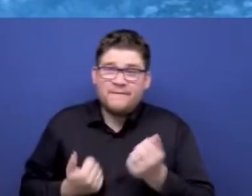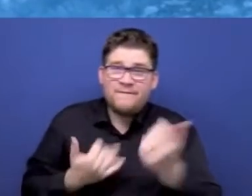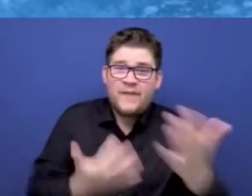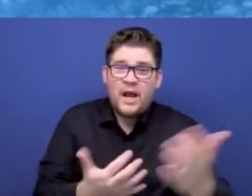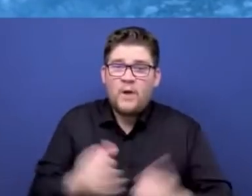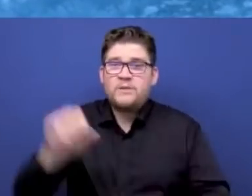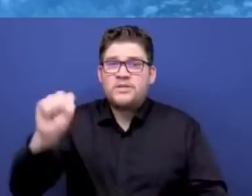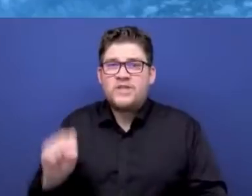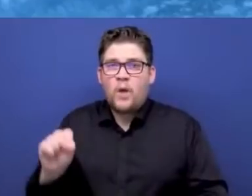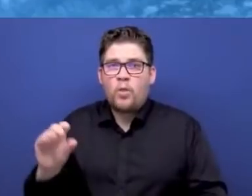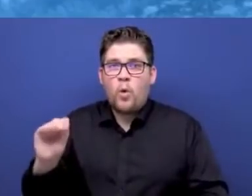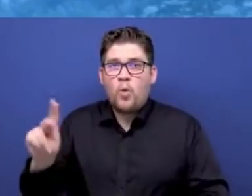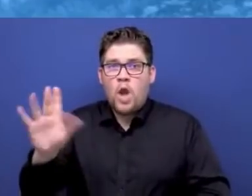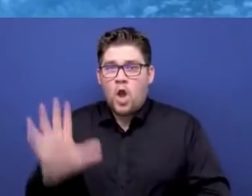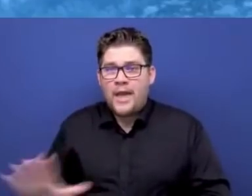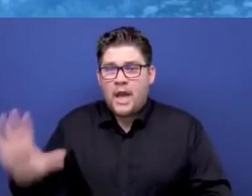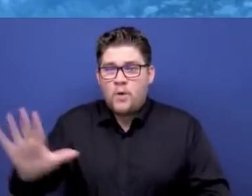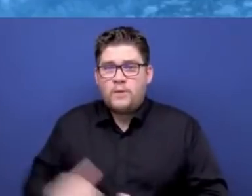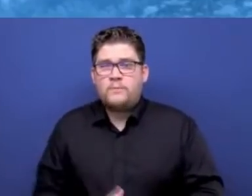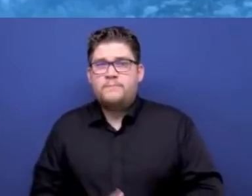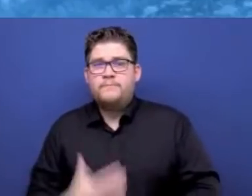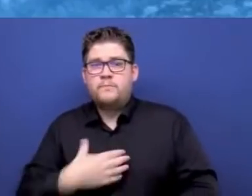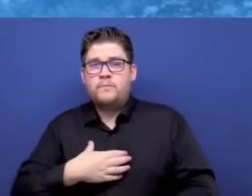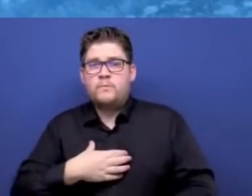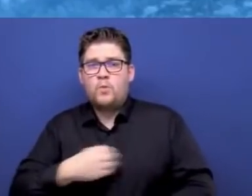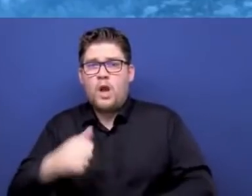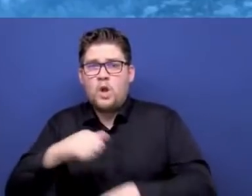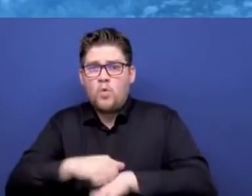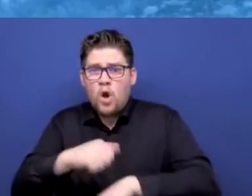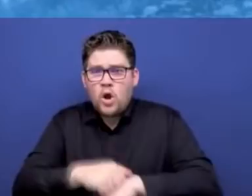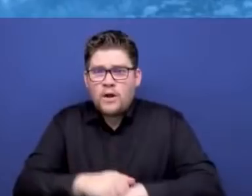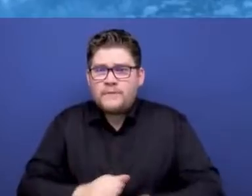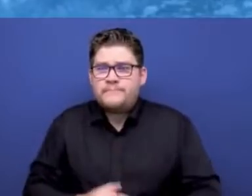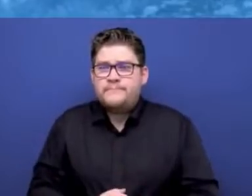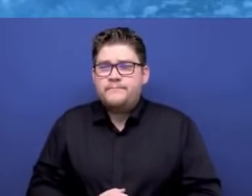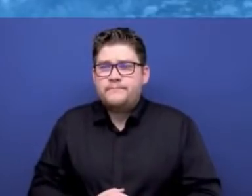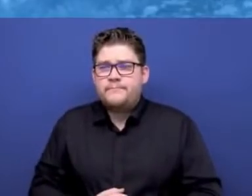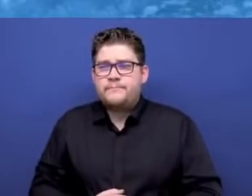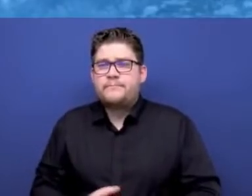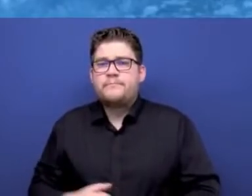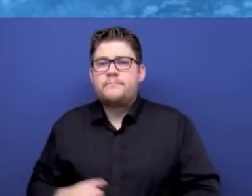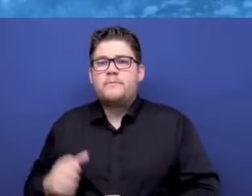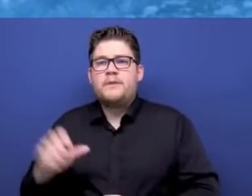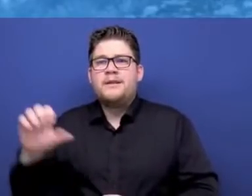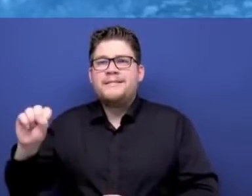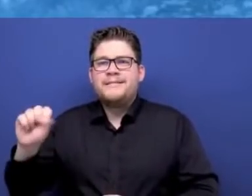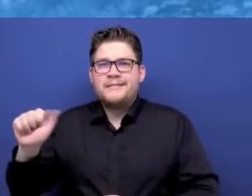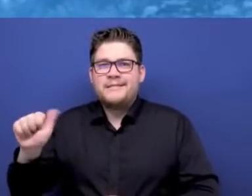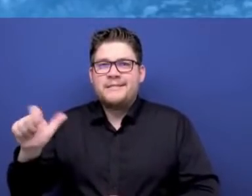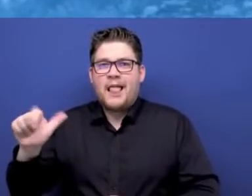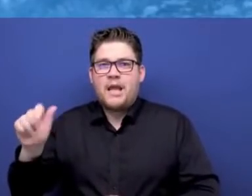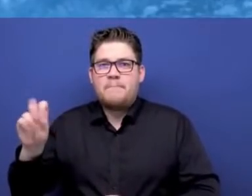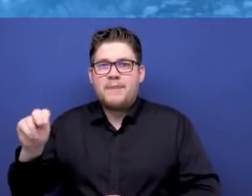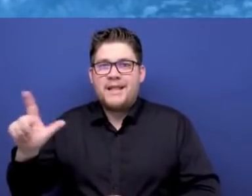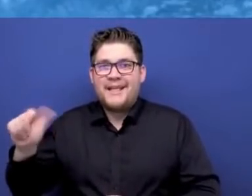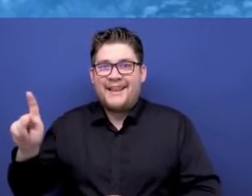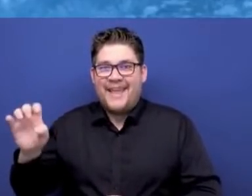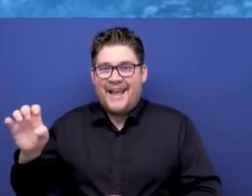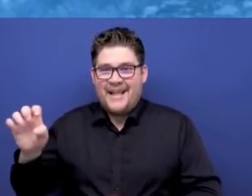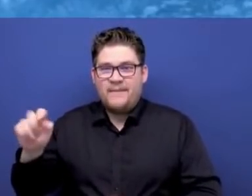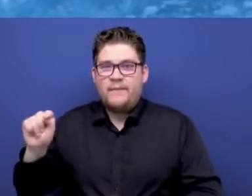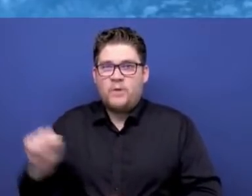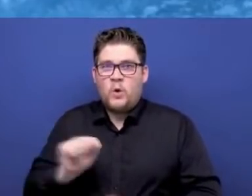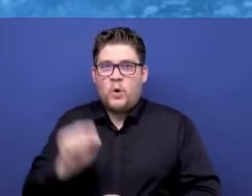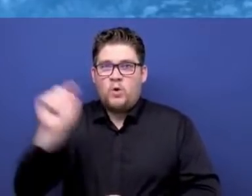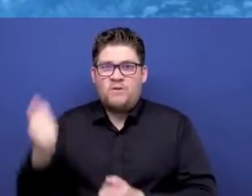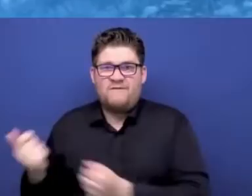by Salmon Lake, those field types are really susceptible to wind-driven events. And so the wind is actually